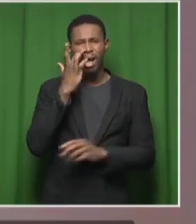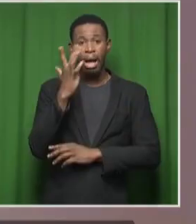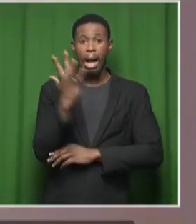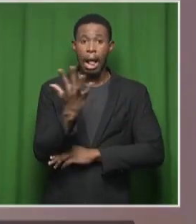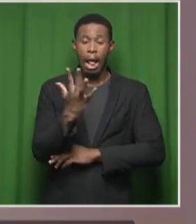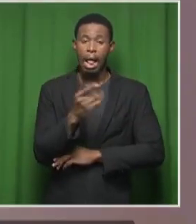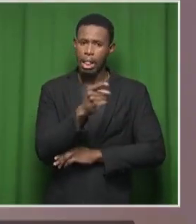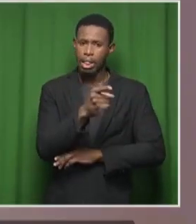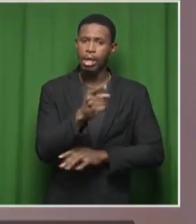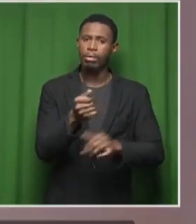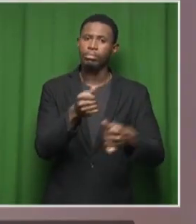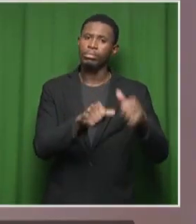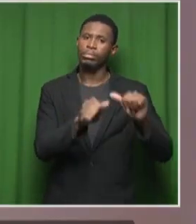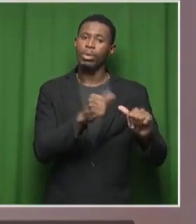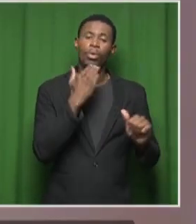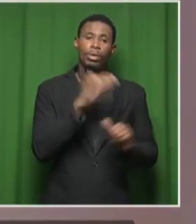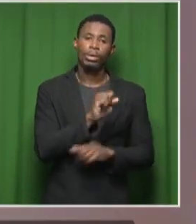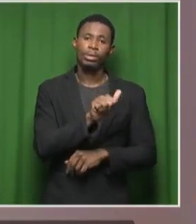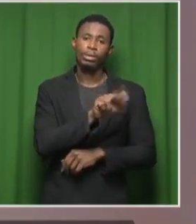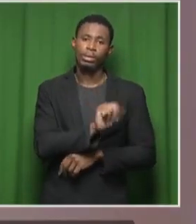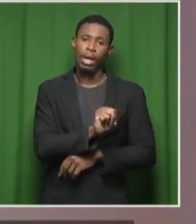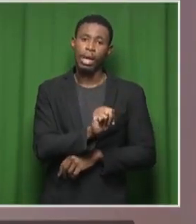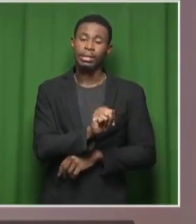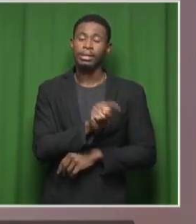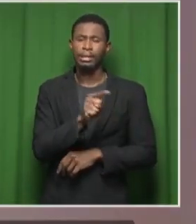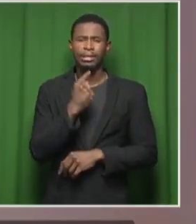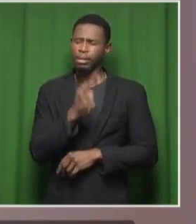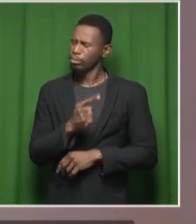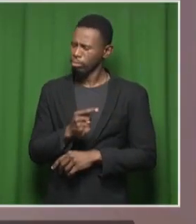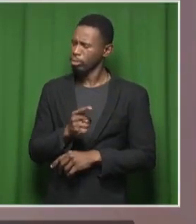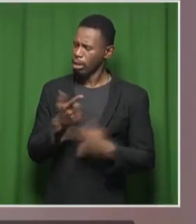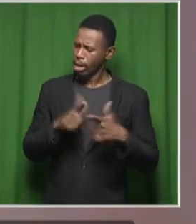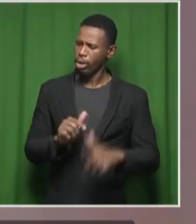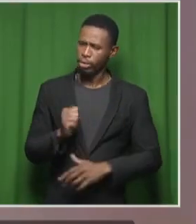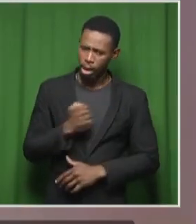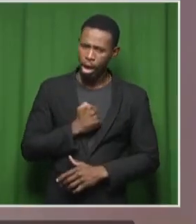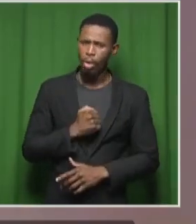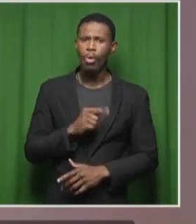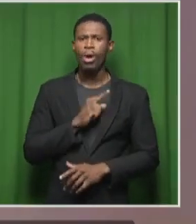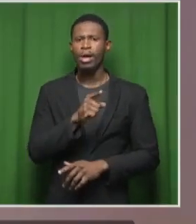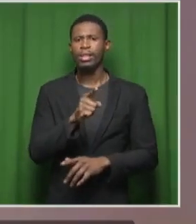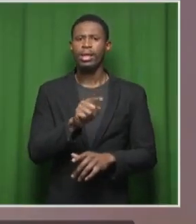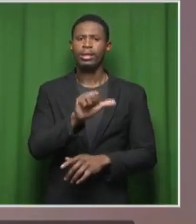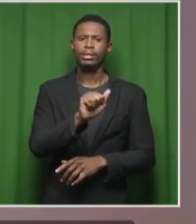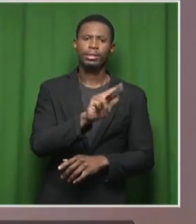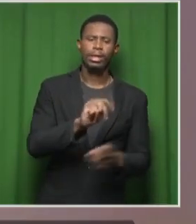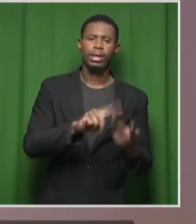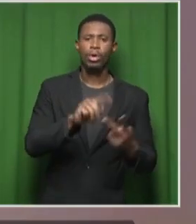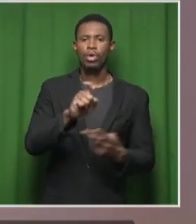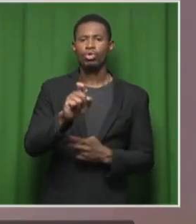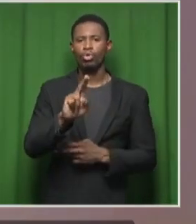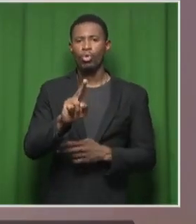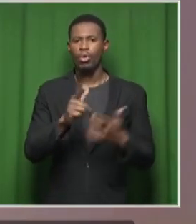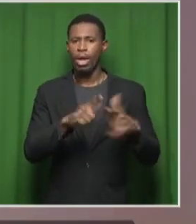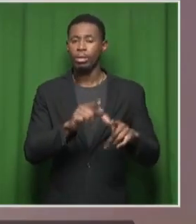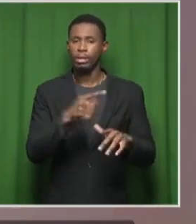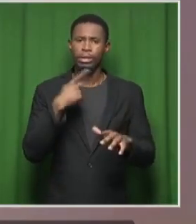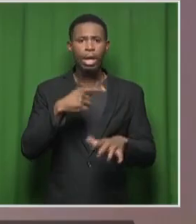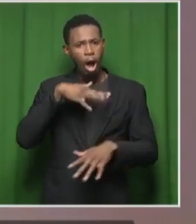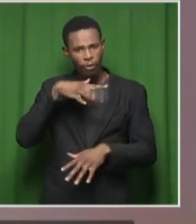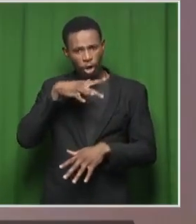we keep saying, no, maybe Africans should be in our schools. They see it as their language, since their other Sun or Ngu languages have been destroyed. They see it as their language, they